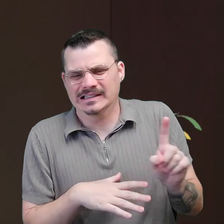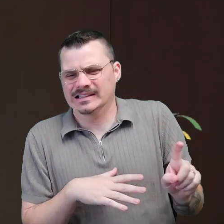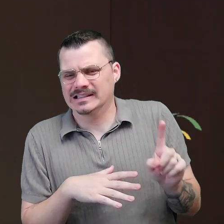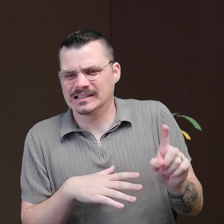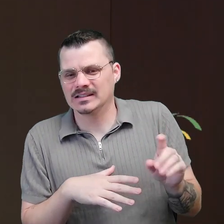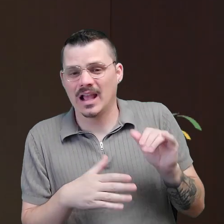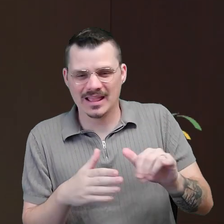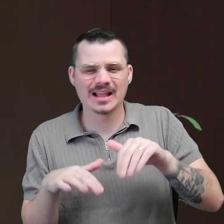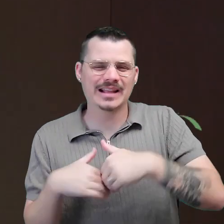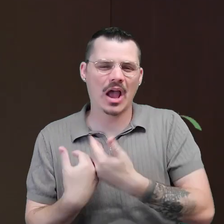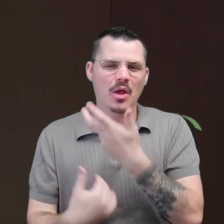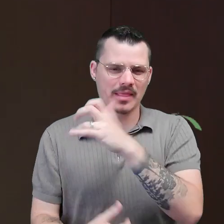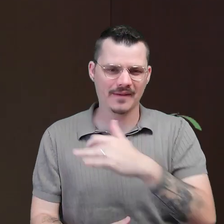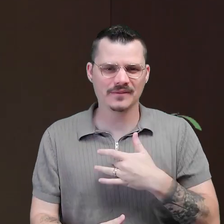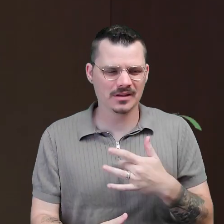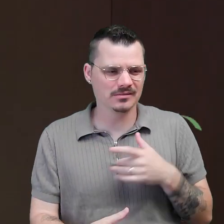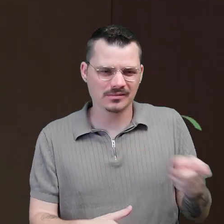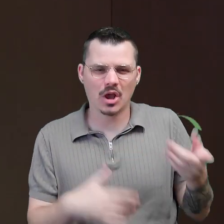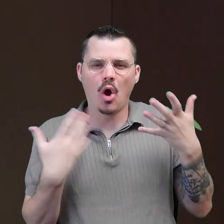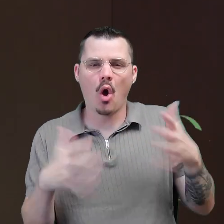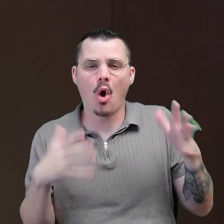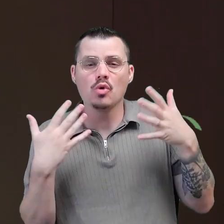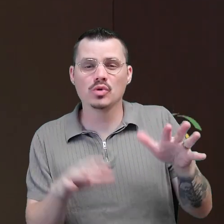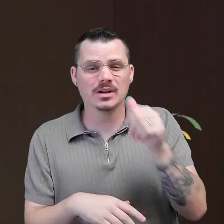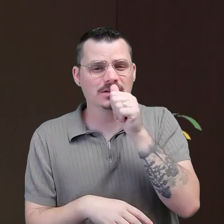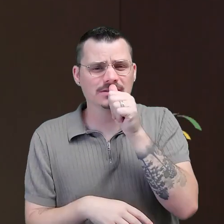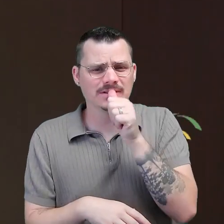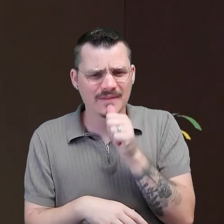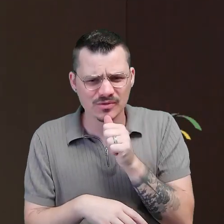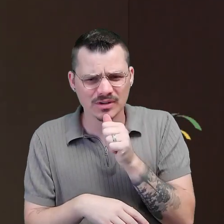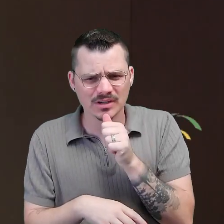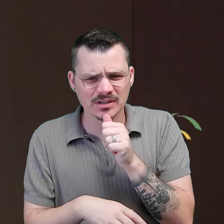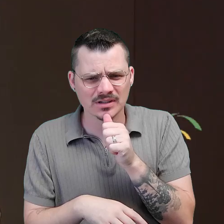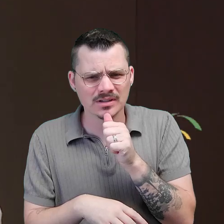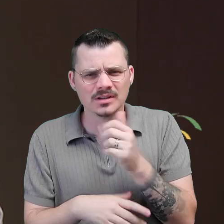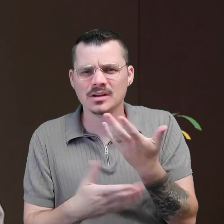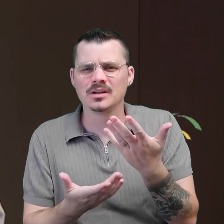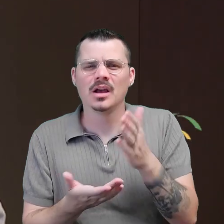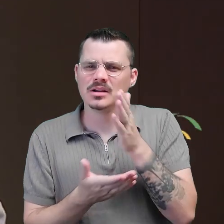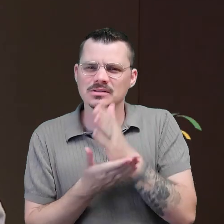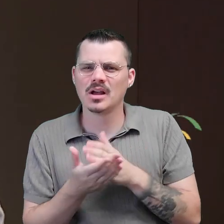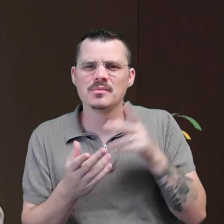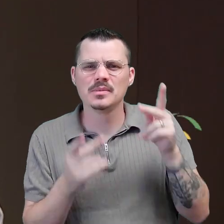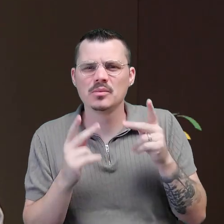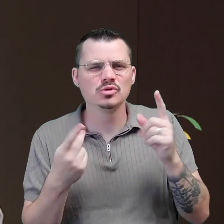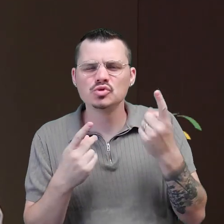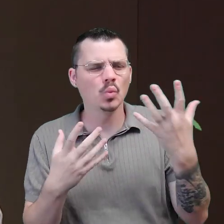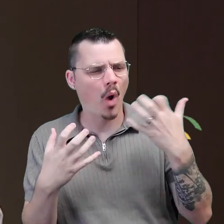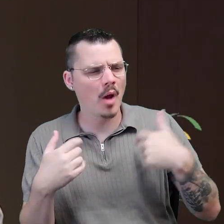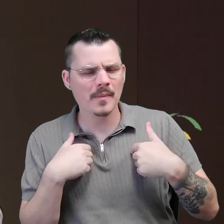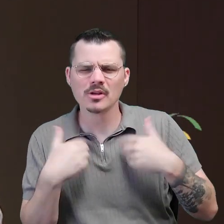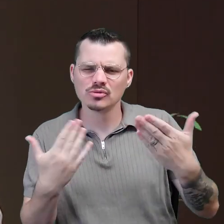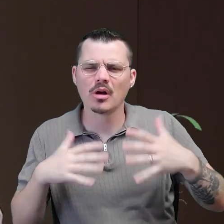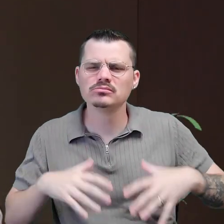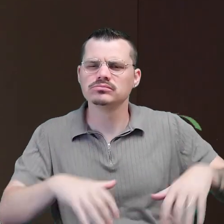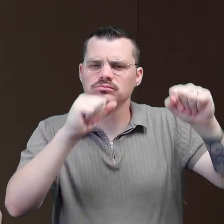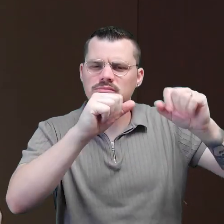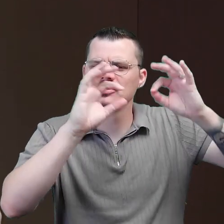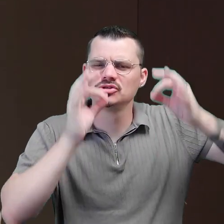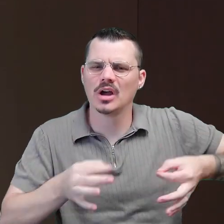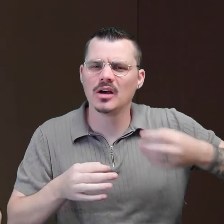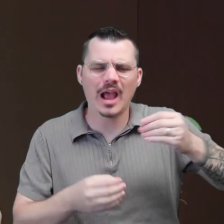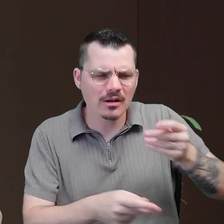their justification of, this person's already suffering. Don't some people just want me to take